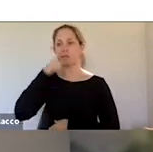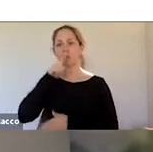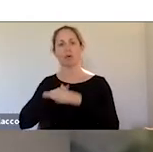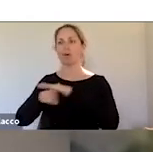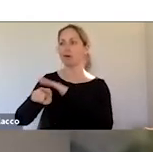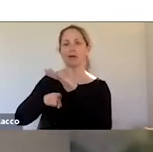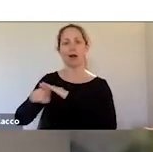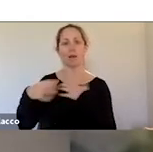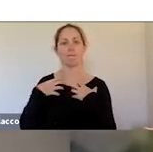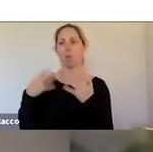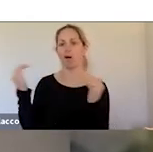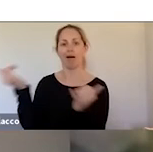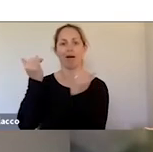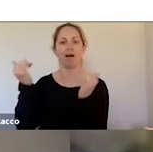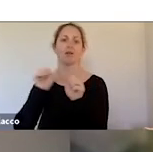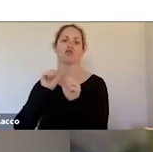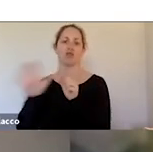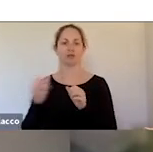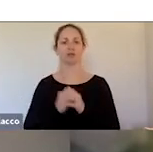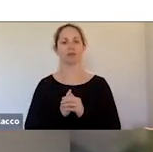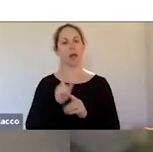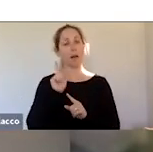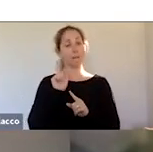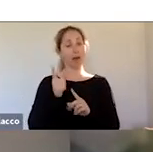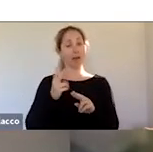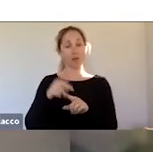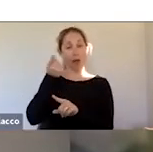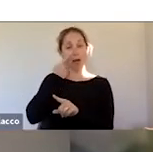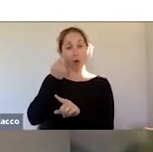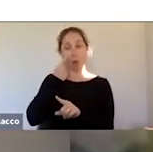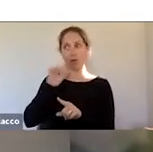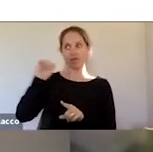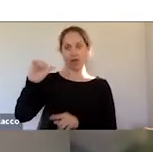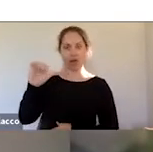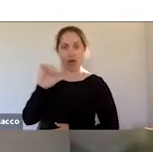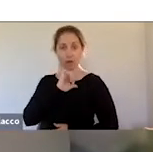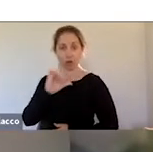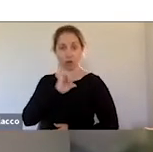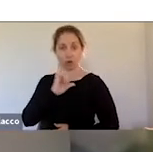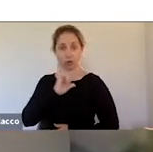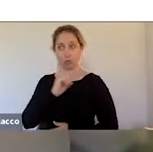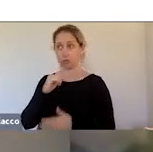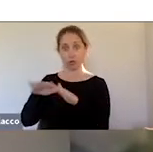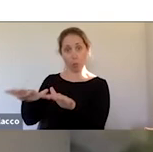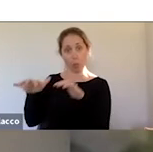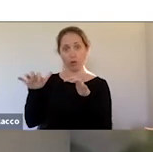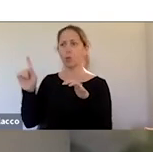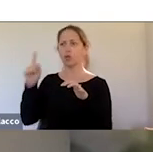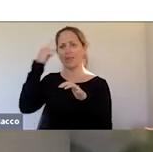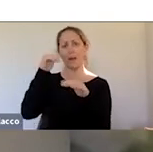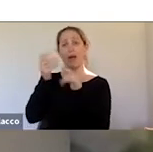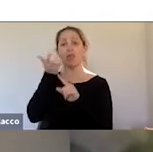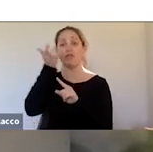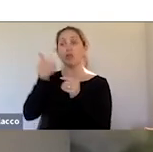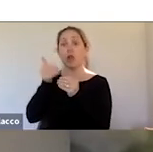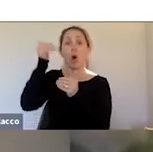increasing. However, when we look at attitudes among audiences about what's going to happen long term,